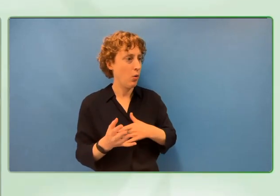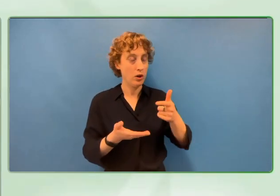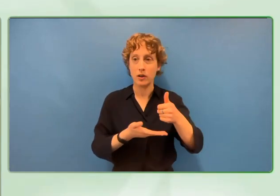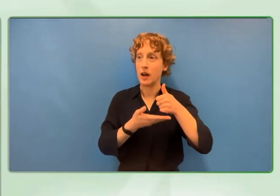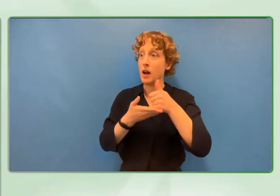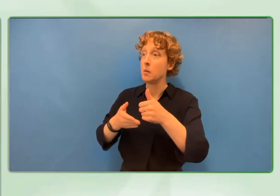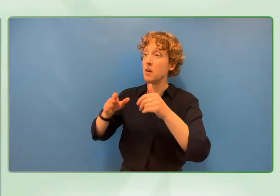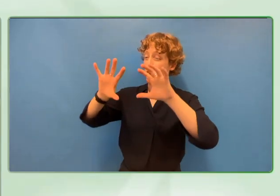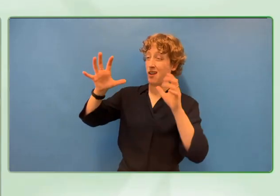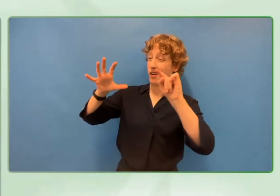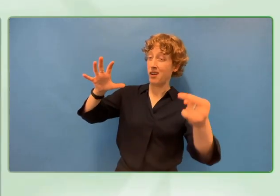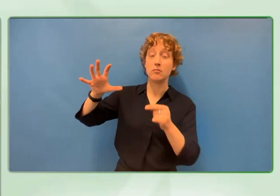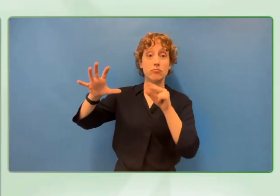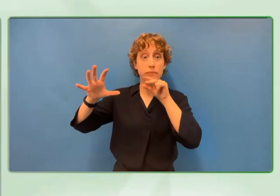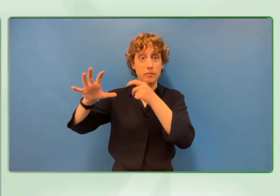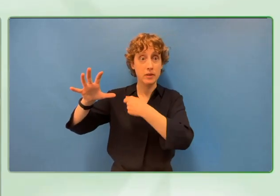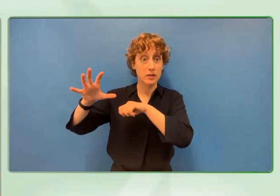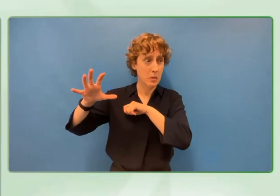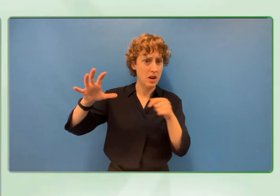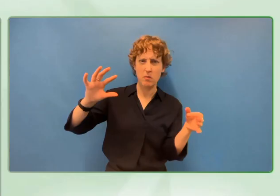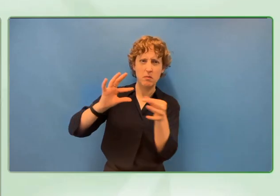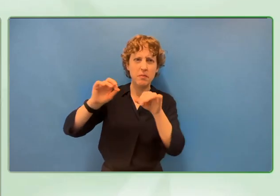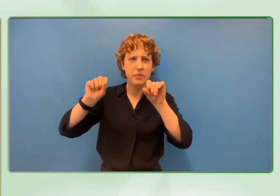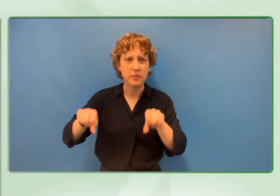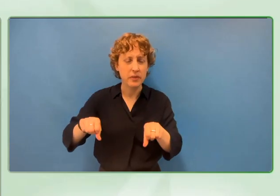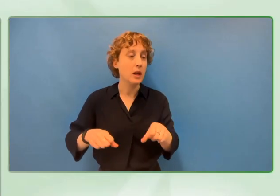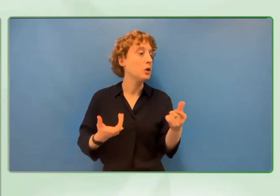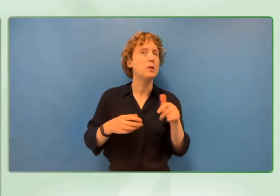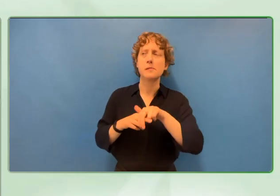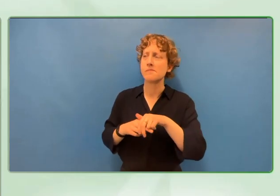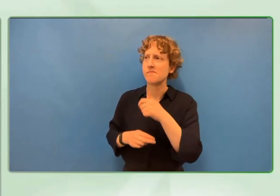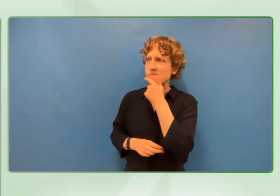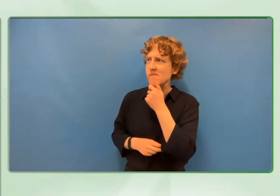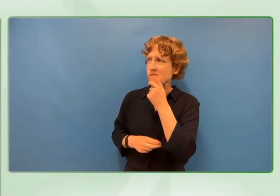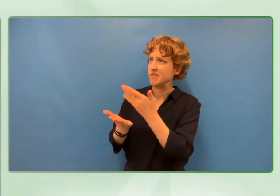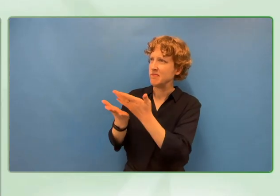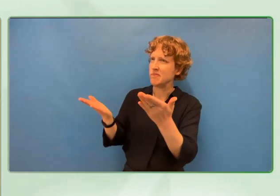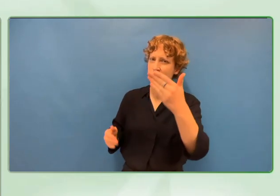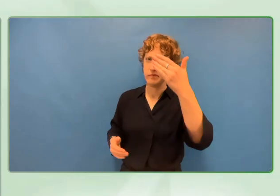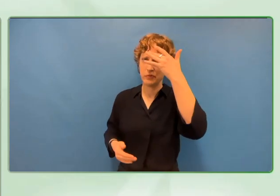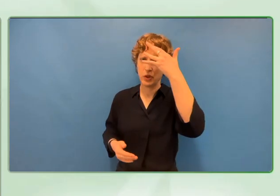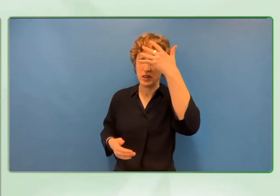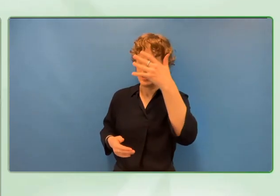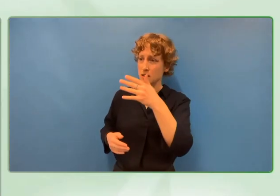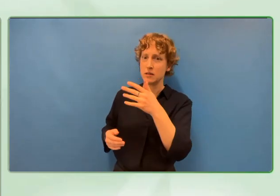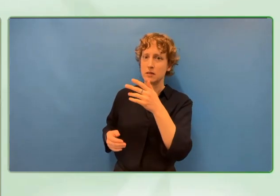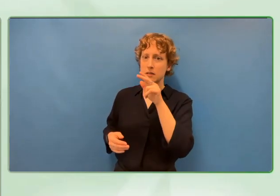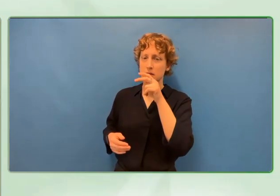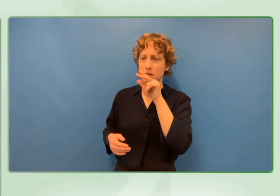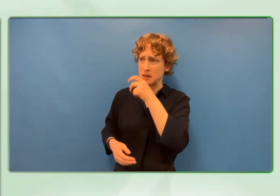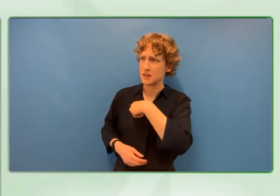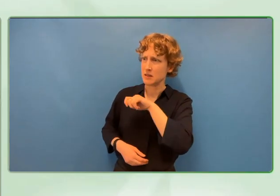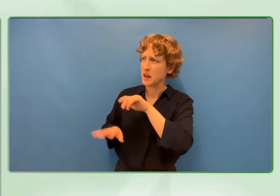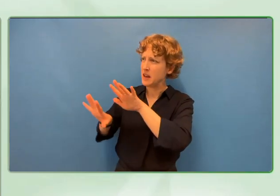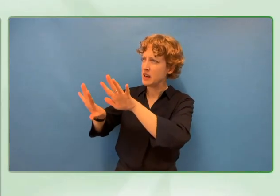today thinking, how is the Spanish community around the world with autism working right now? I'm sure we know these groups. So